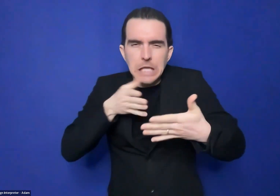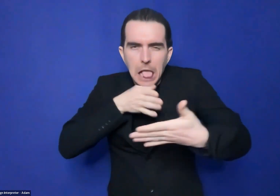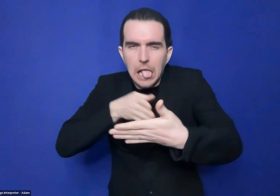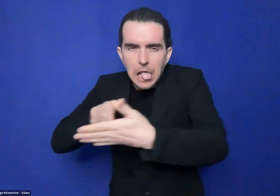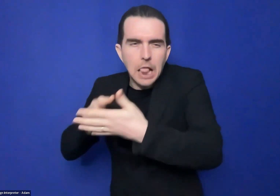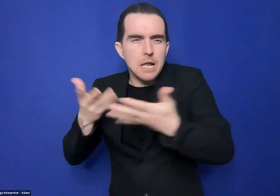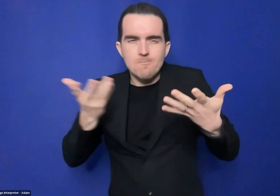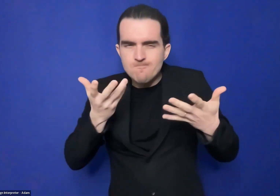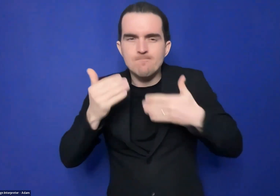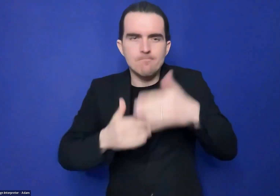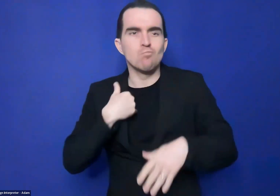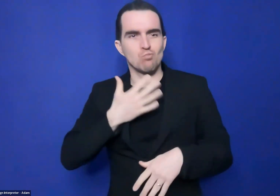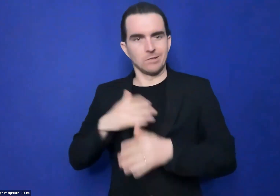Peter.